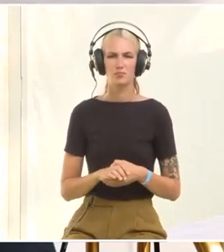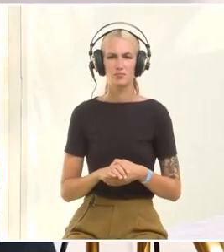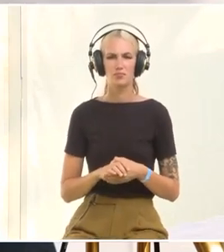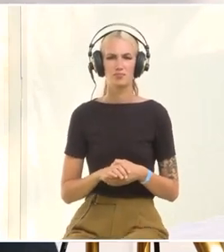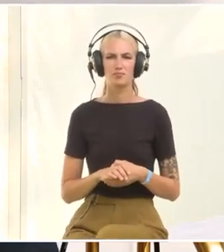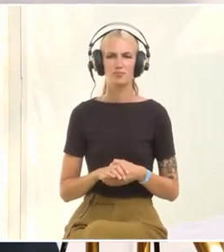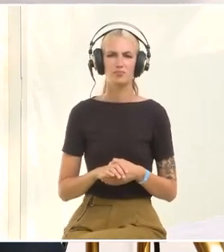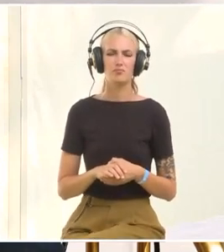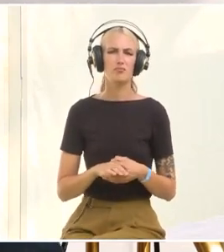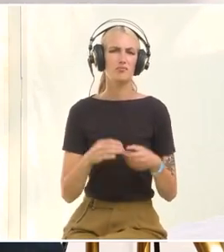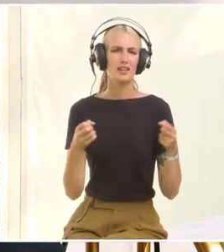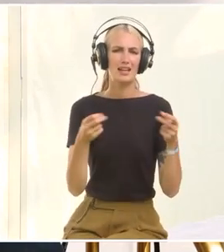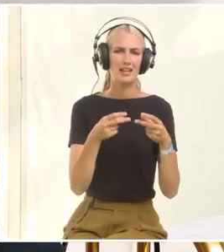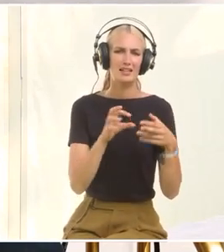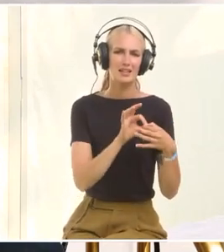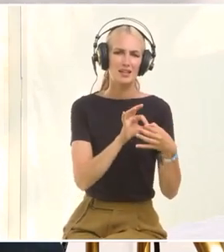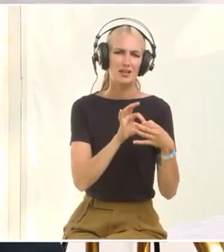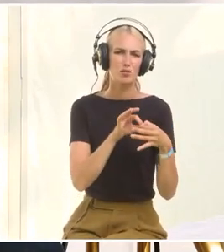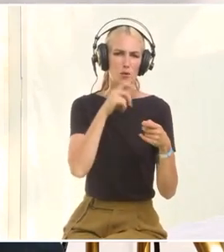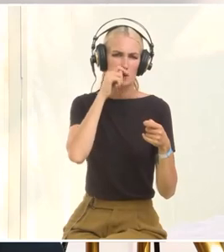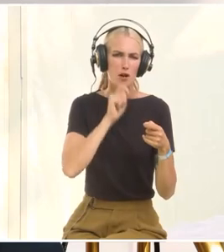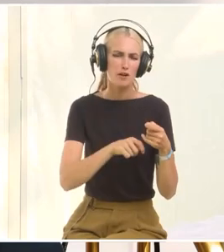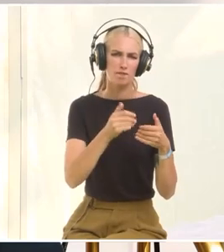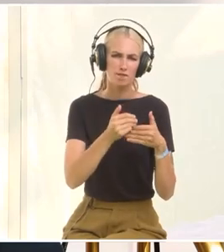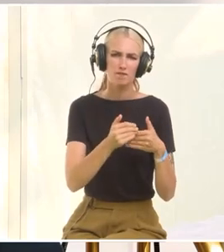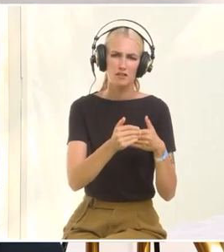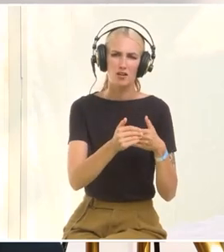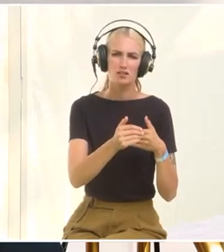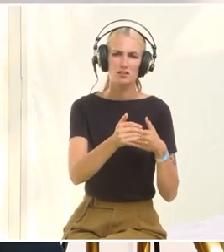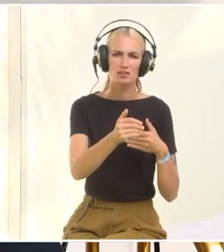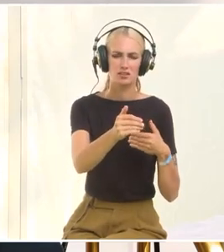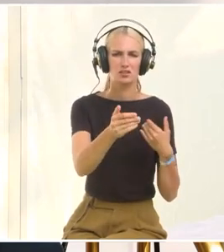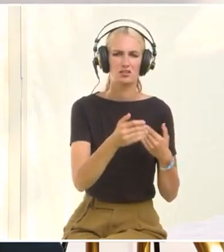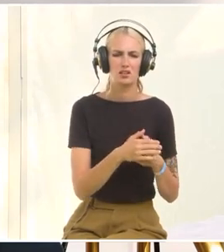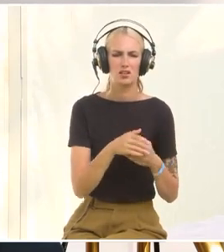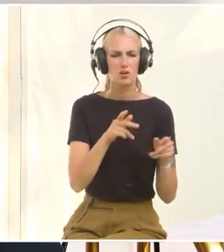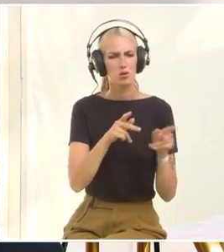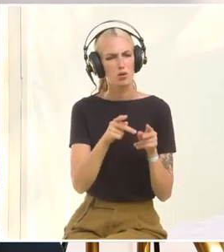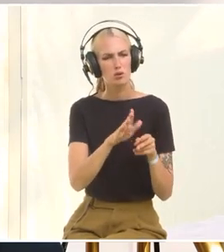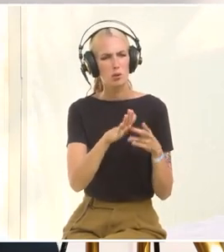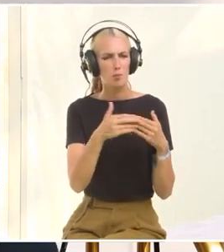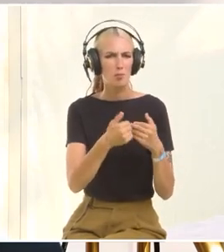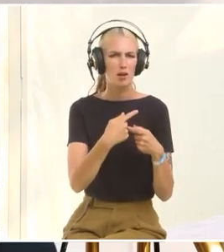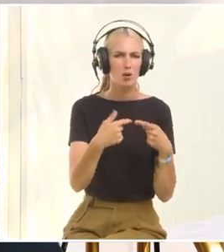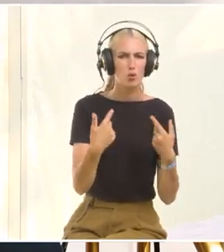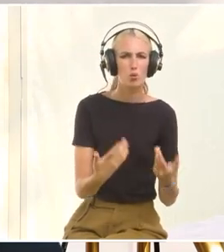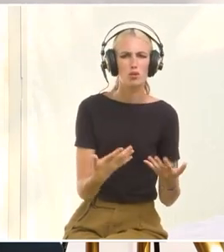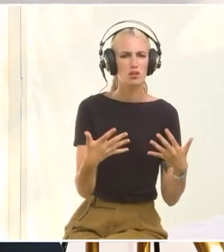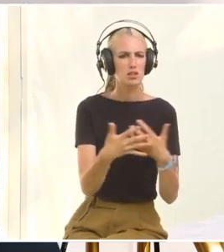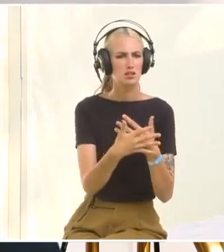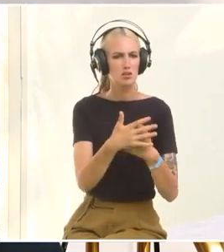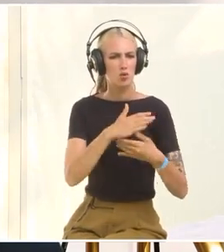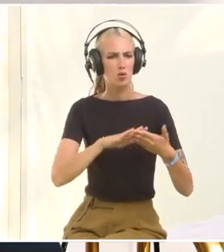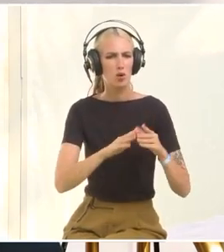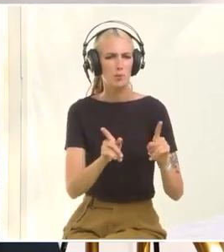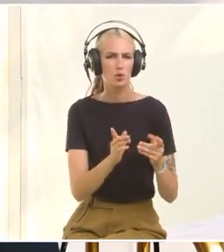to have this digital connection to Ukraine. So they were checking things, what is going on there with their family, with the war front and the